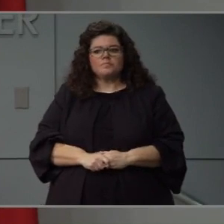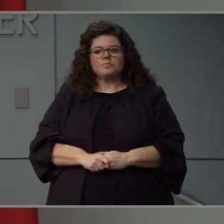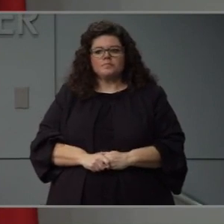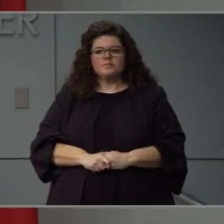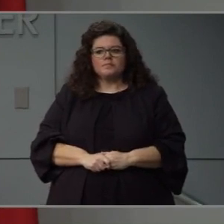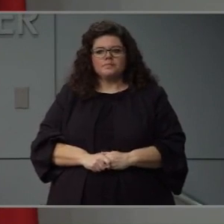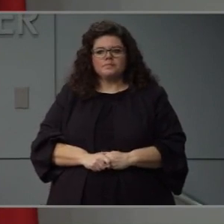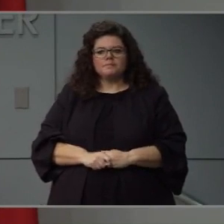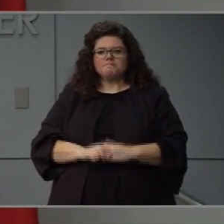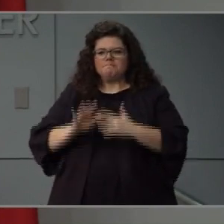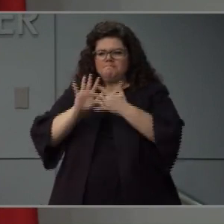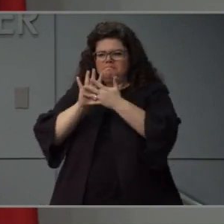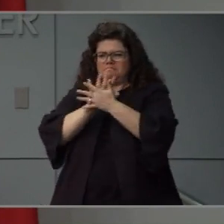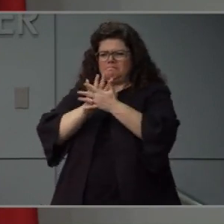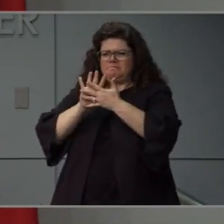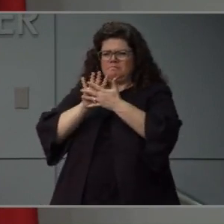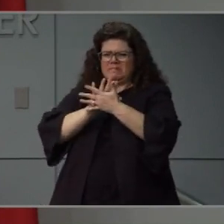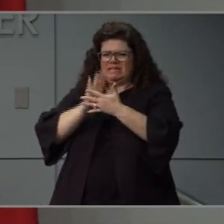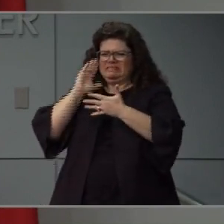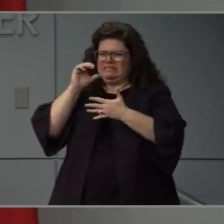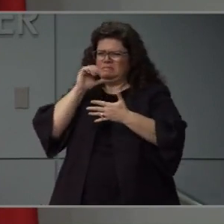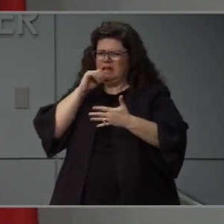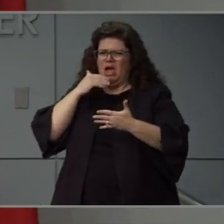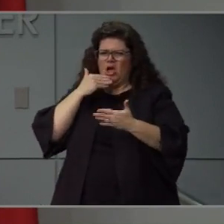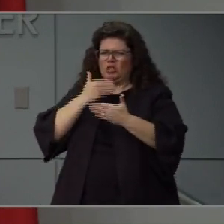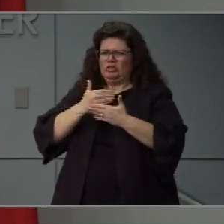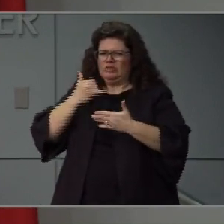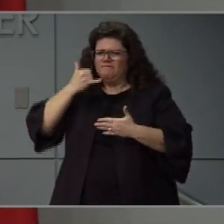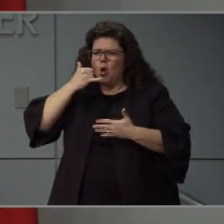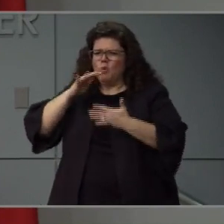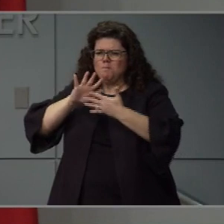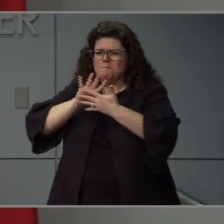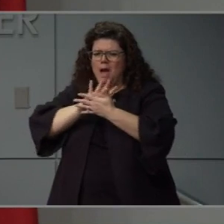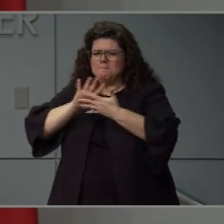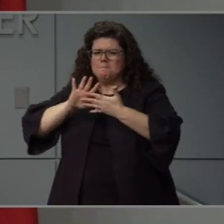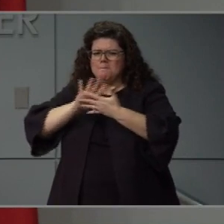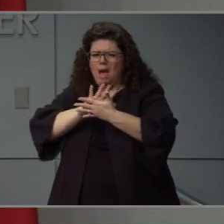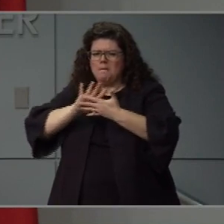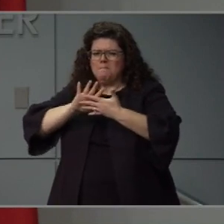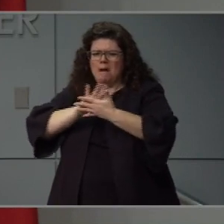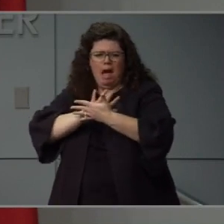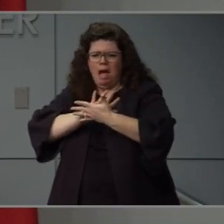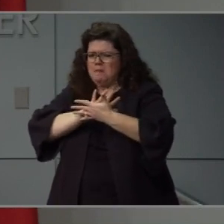There's a bad connection here. Luke DeCock from the News Observer. Can you hear me okay?